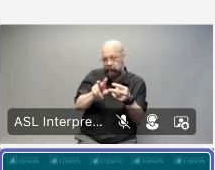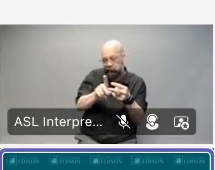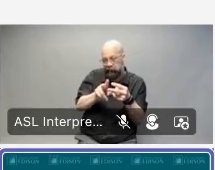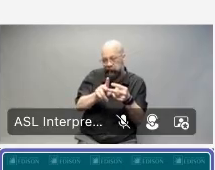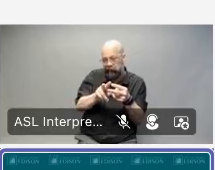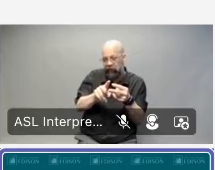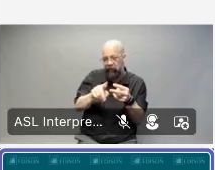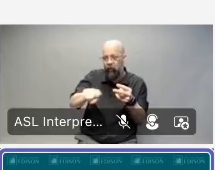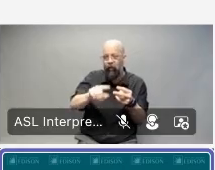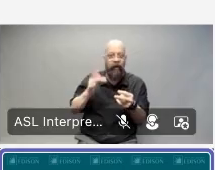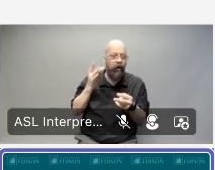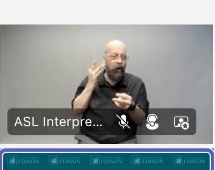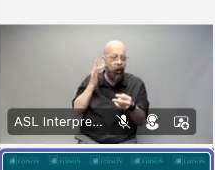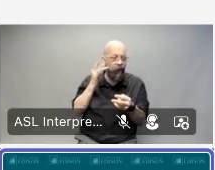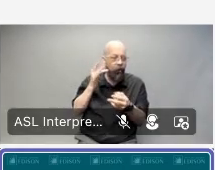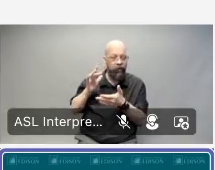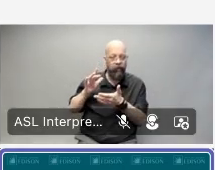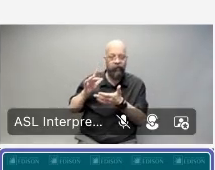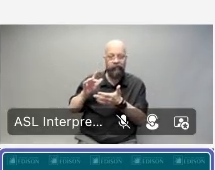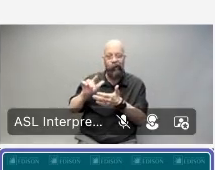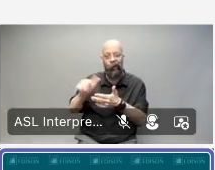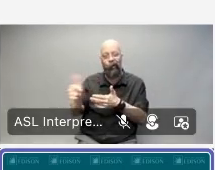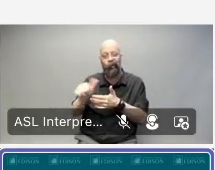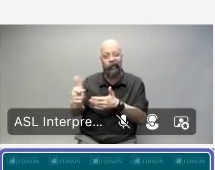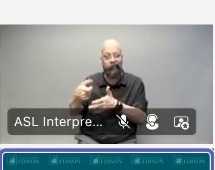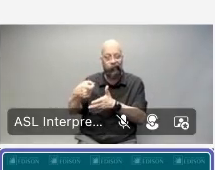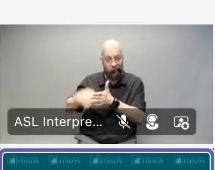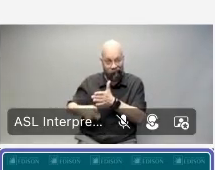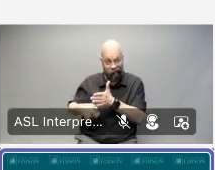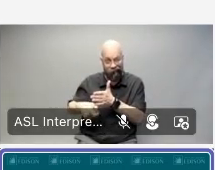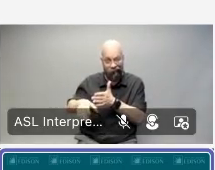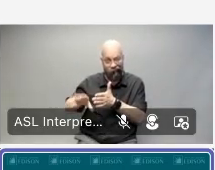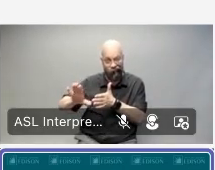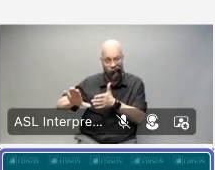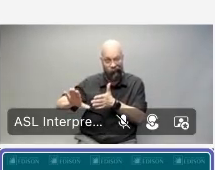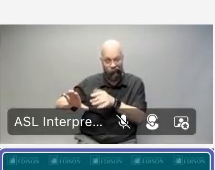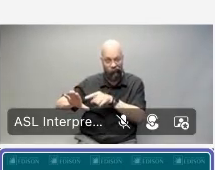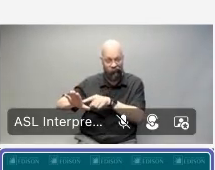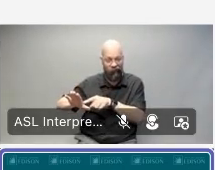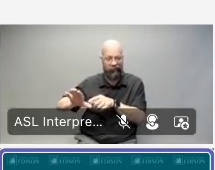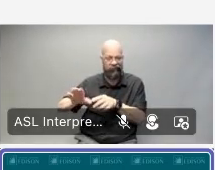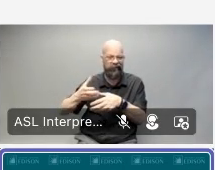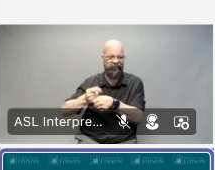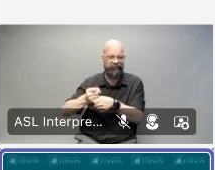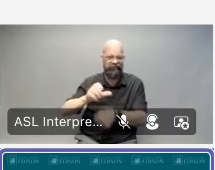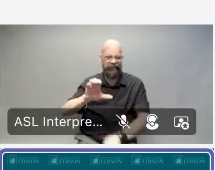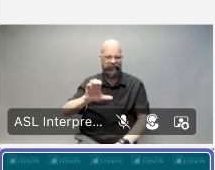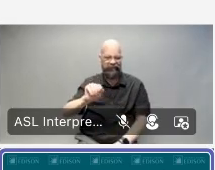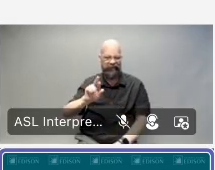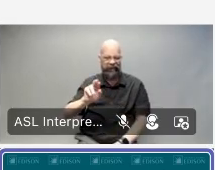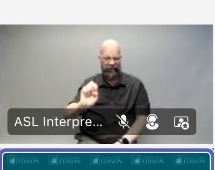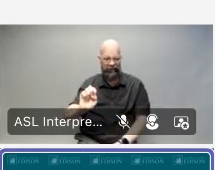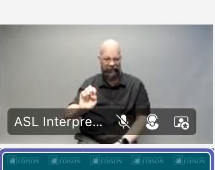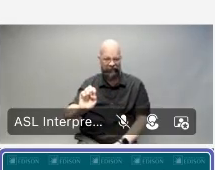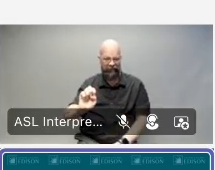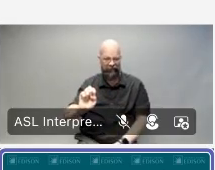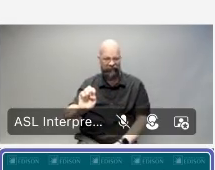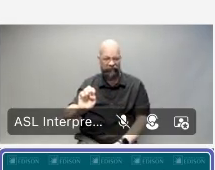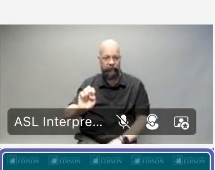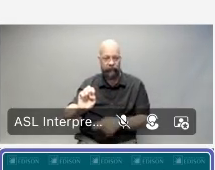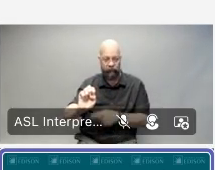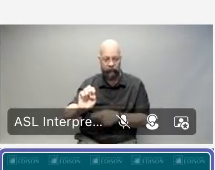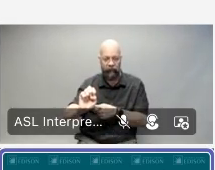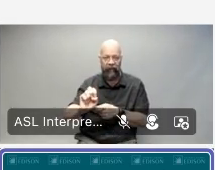California alternative rates for energy program referred to as CARE, the Family Electric Rate